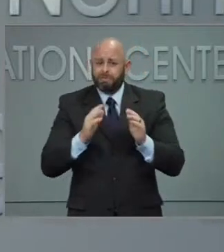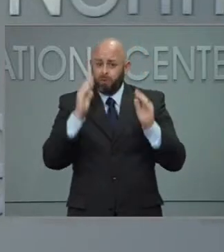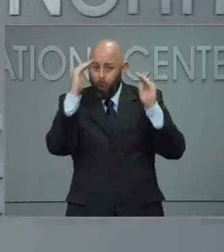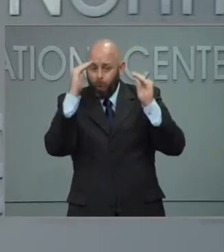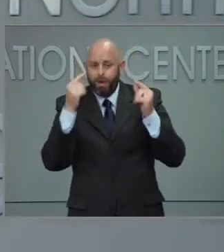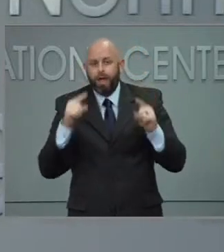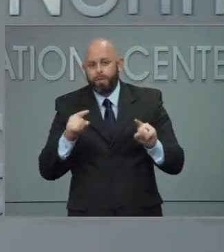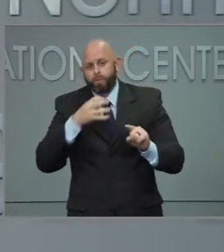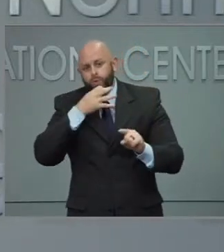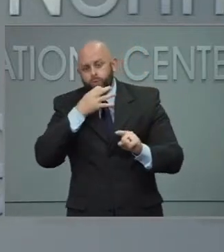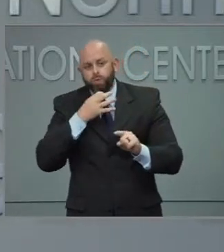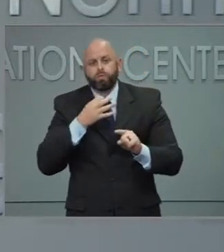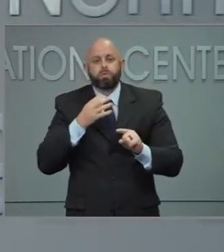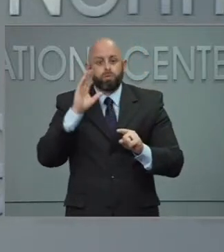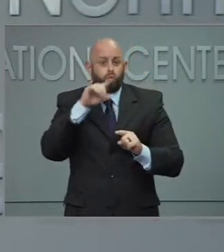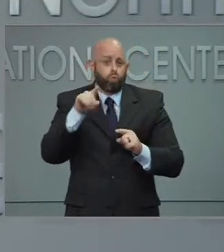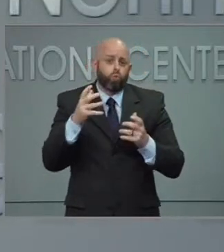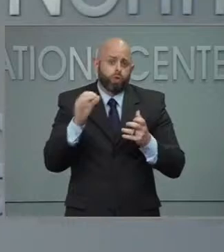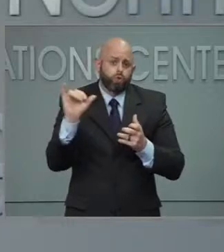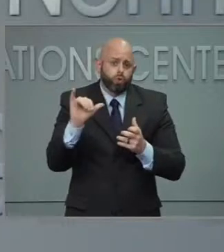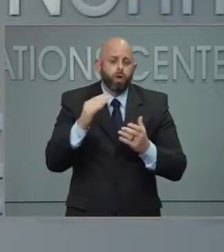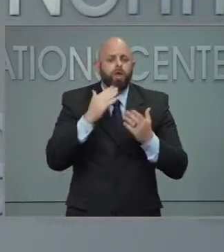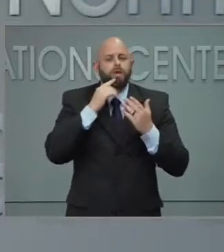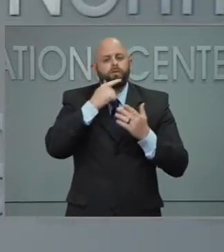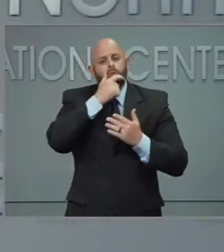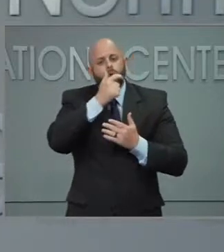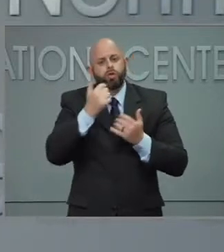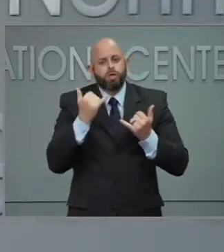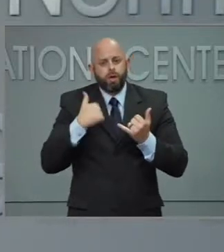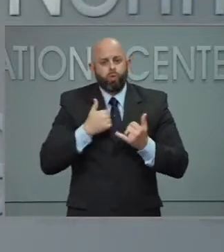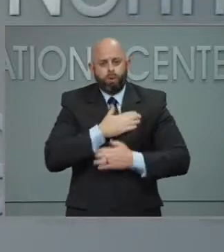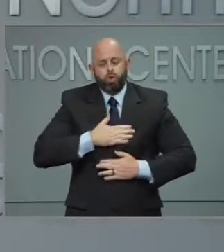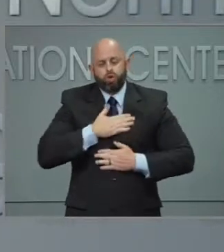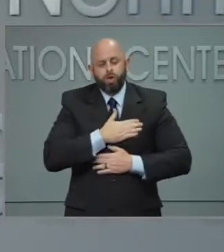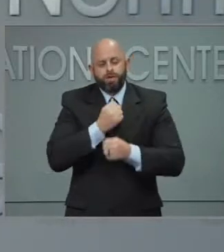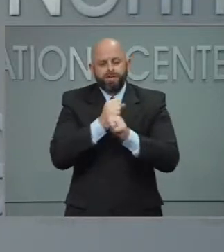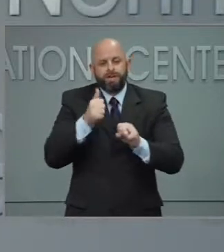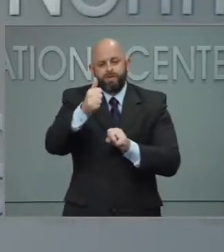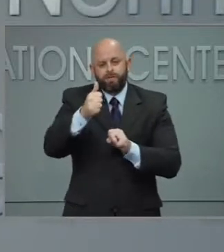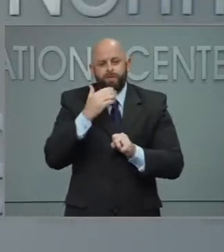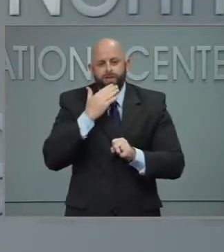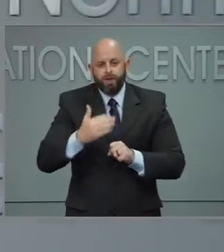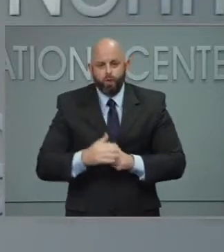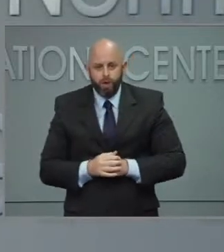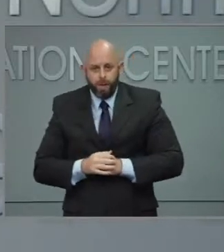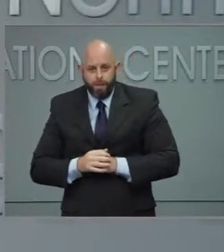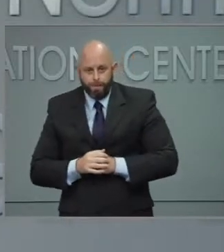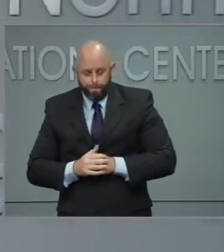And thank you guys for being with us today, and we appreciate it. Stay safe. Thank you.